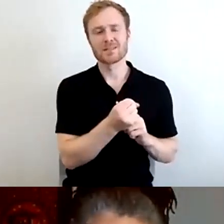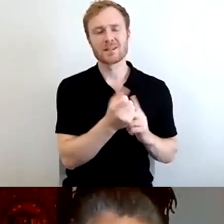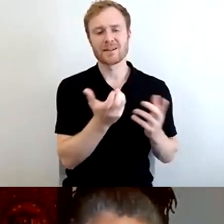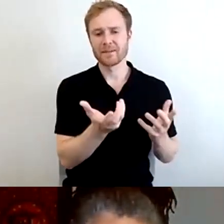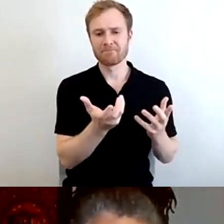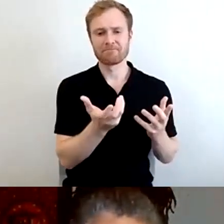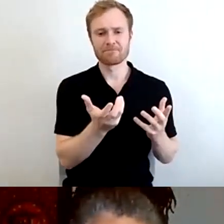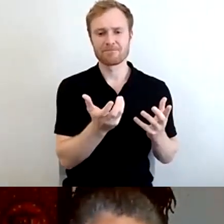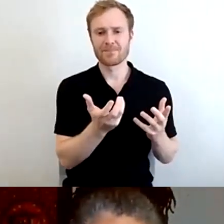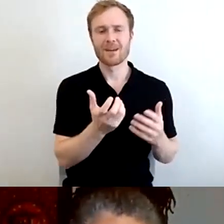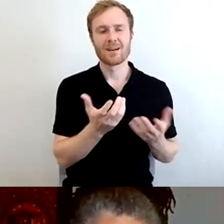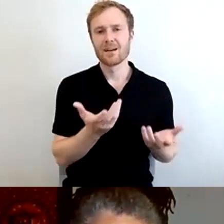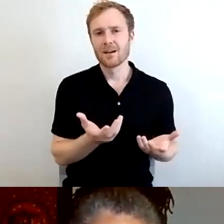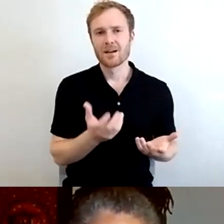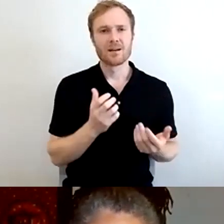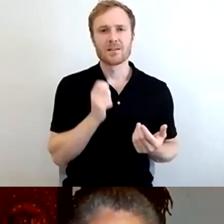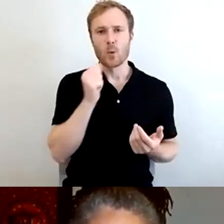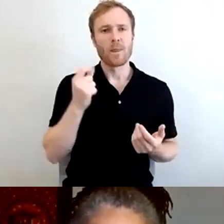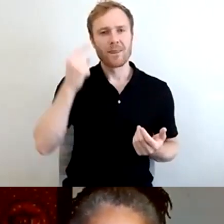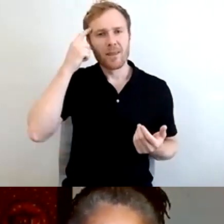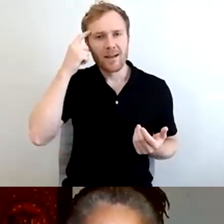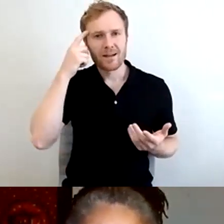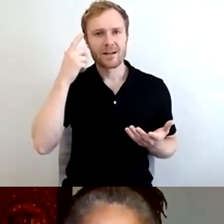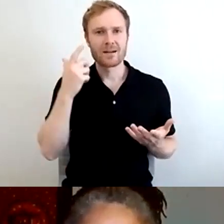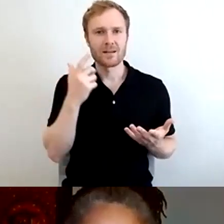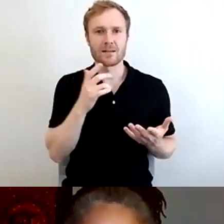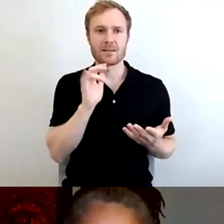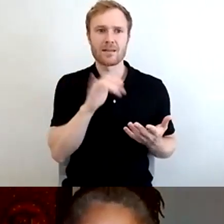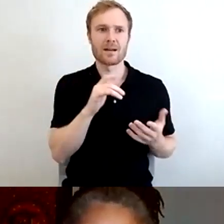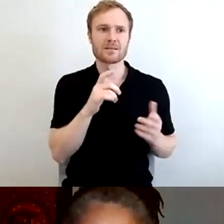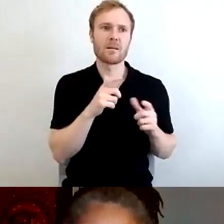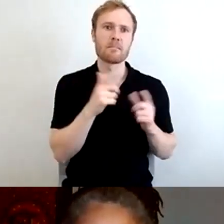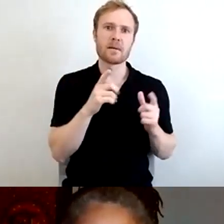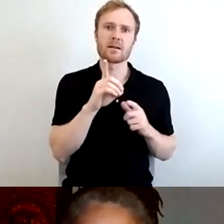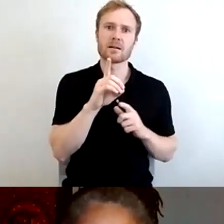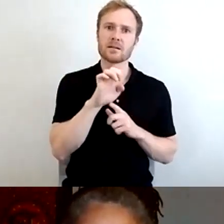you wouldn't think that it would just be a big deal because it's